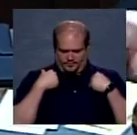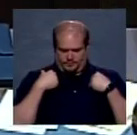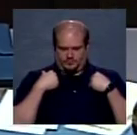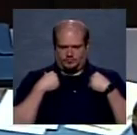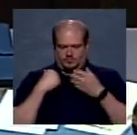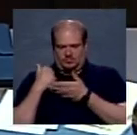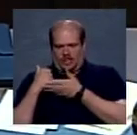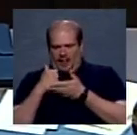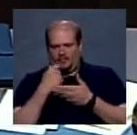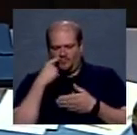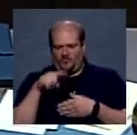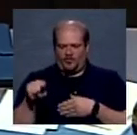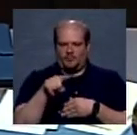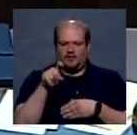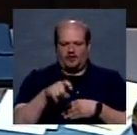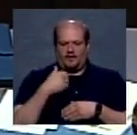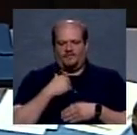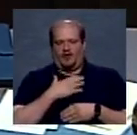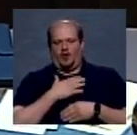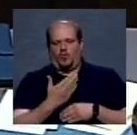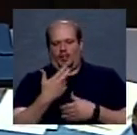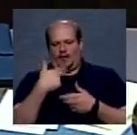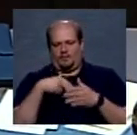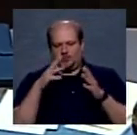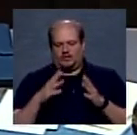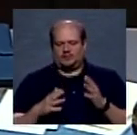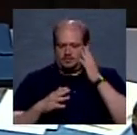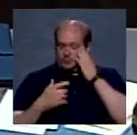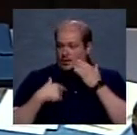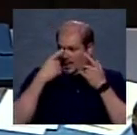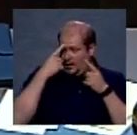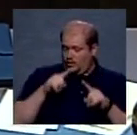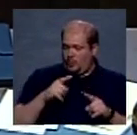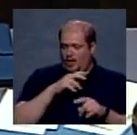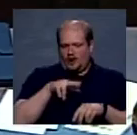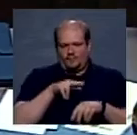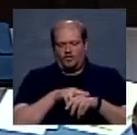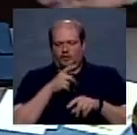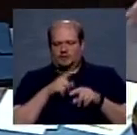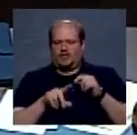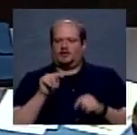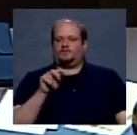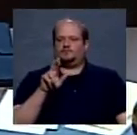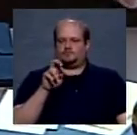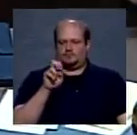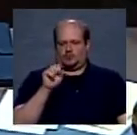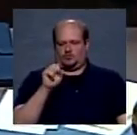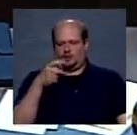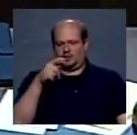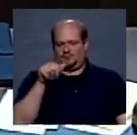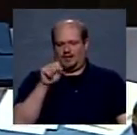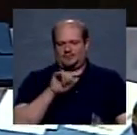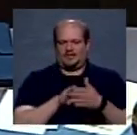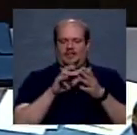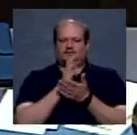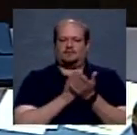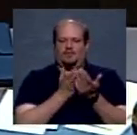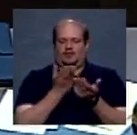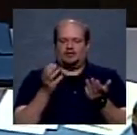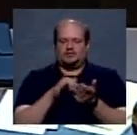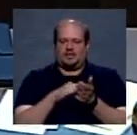them help, you've got to have a willing participant. I agree. And of course, they can't trespass either, so that's a violation. Exactly. So those are some things